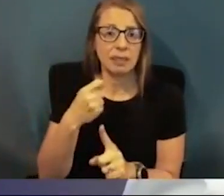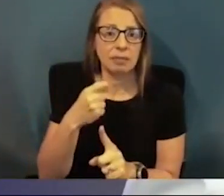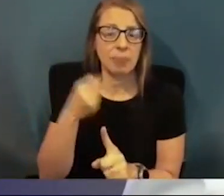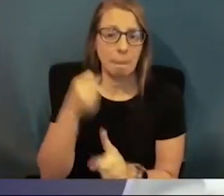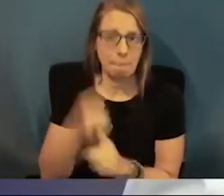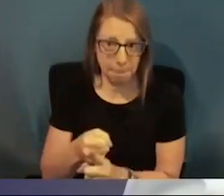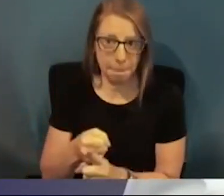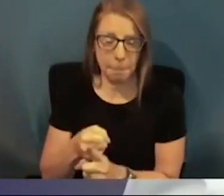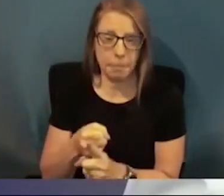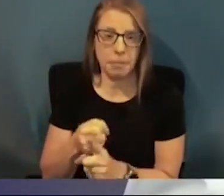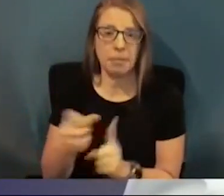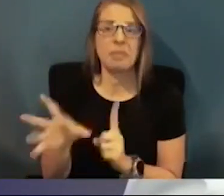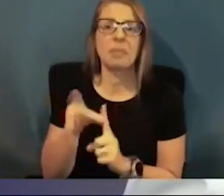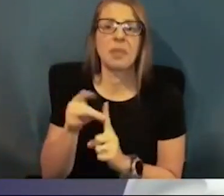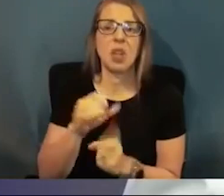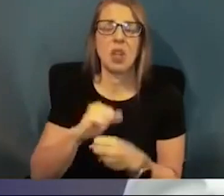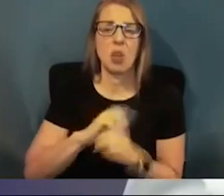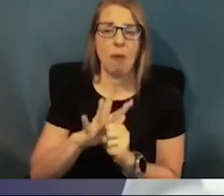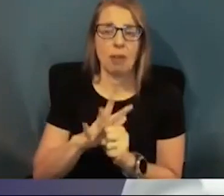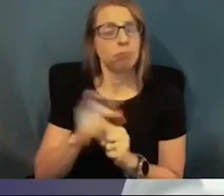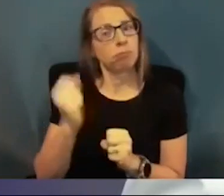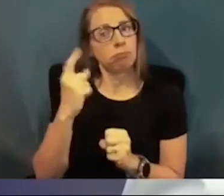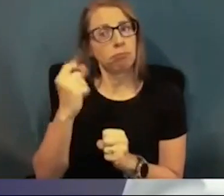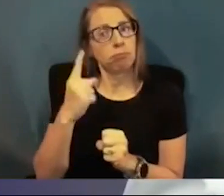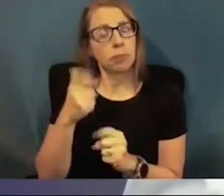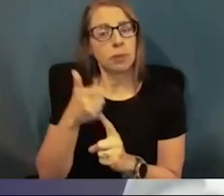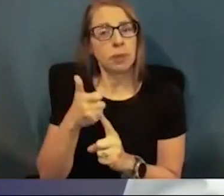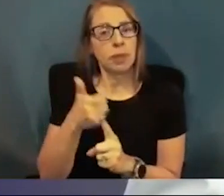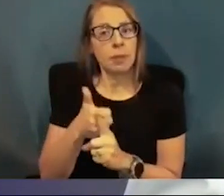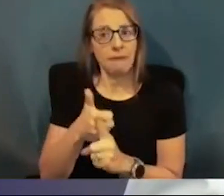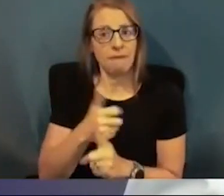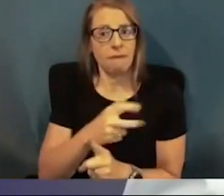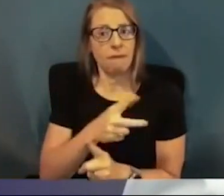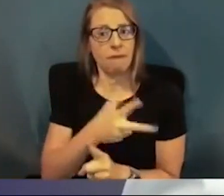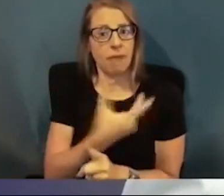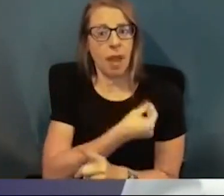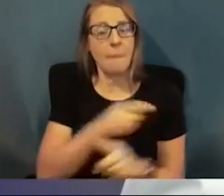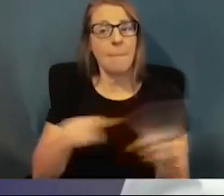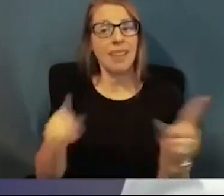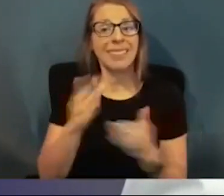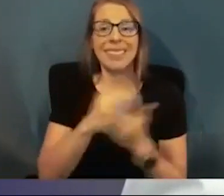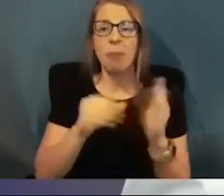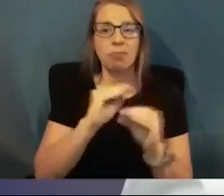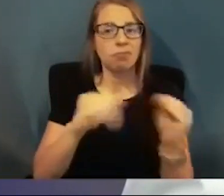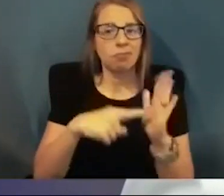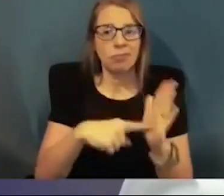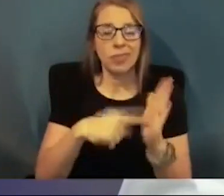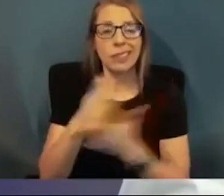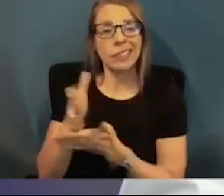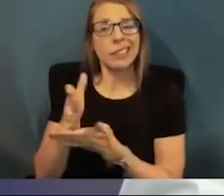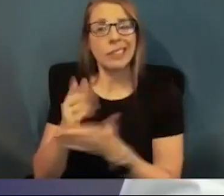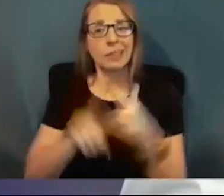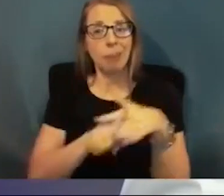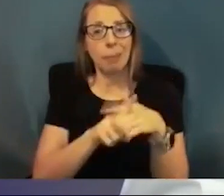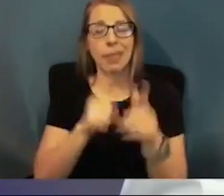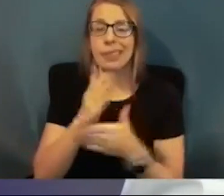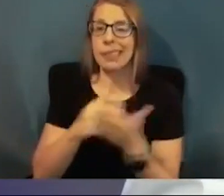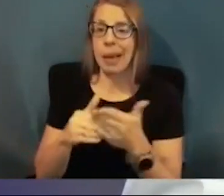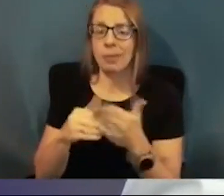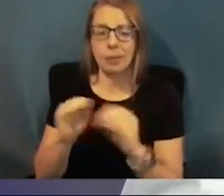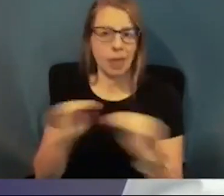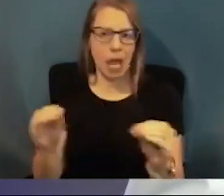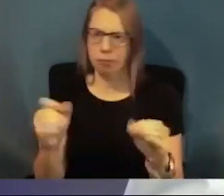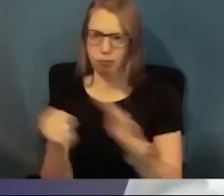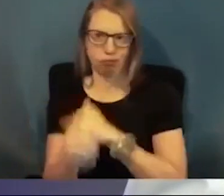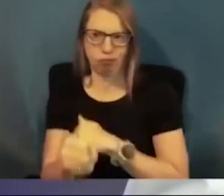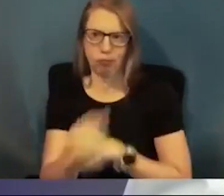COVID, even though they were vaccinated. However, some were asymptomatic, and some, of course, none of them ended up in the hospital. So the